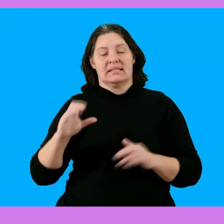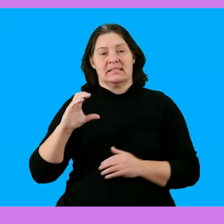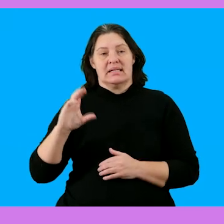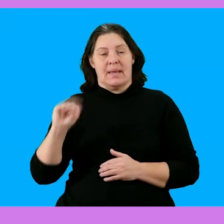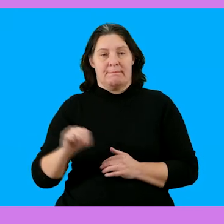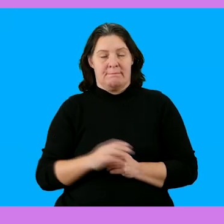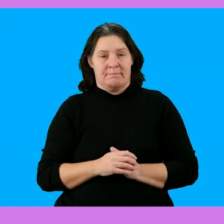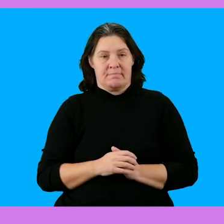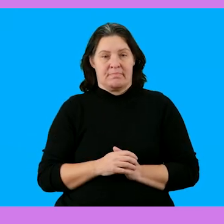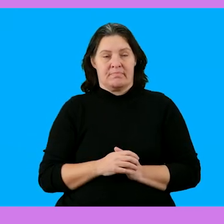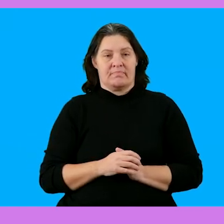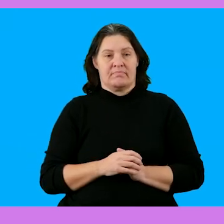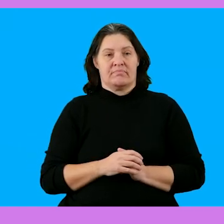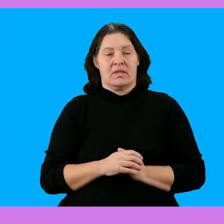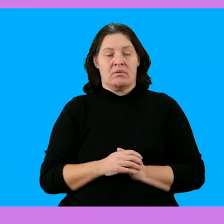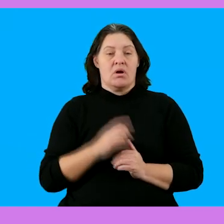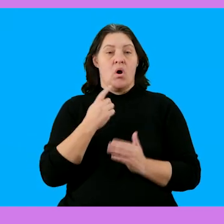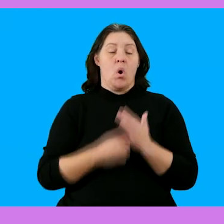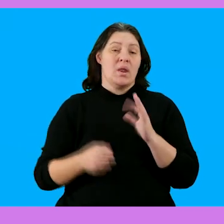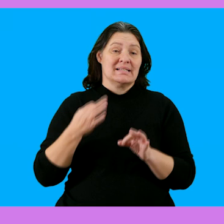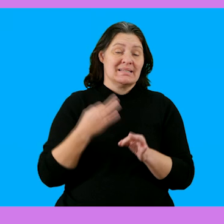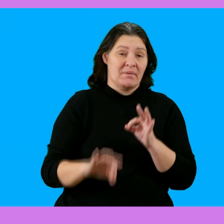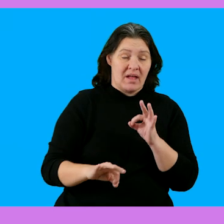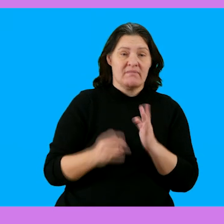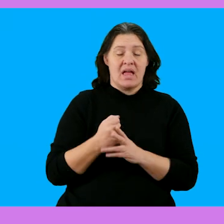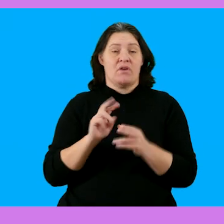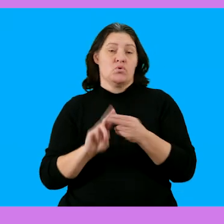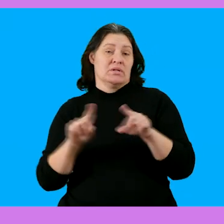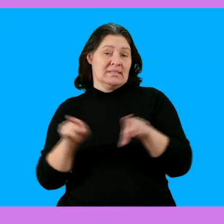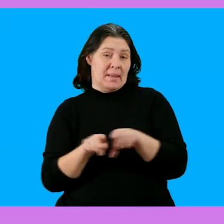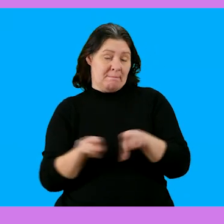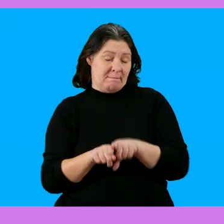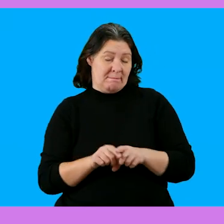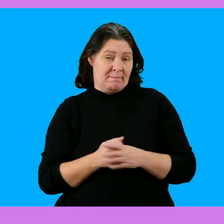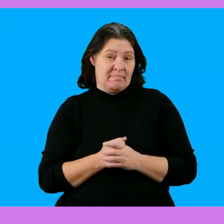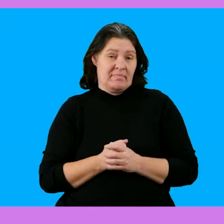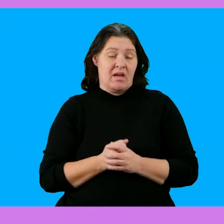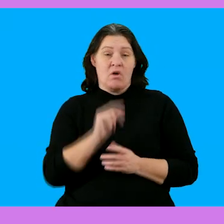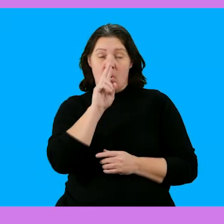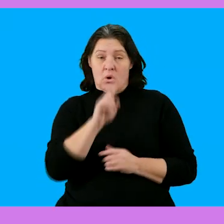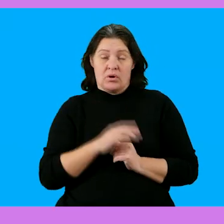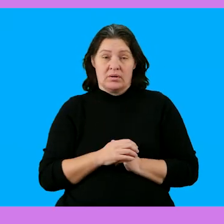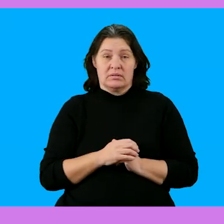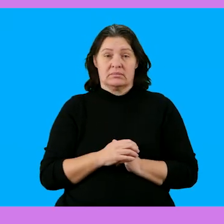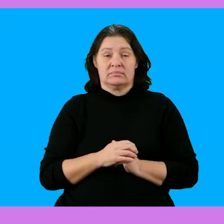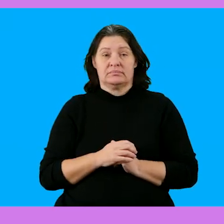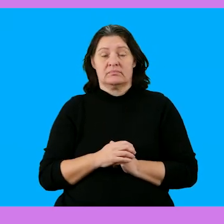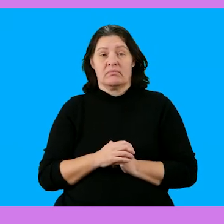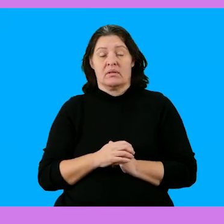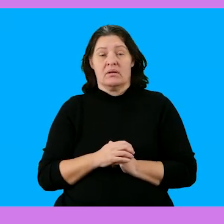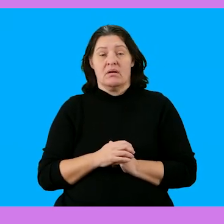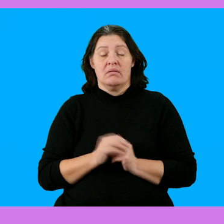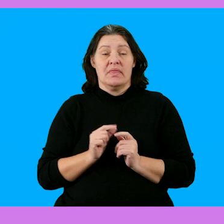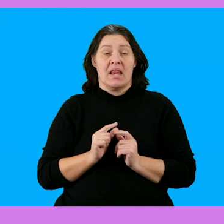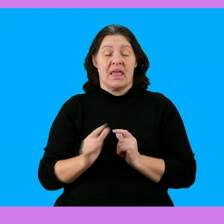29.6 centimeters. Remember I said we can only simplify if our units are the same. So if you look at this, in this